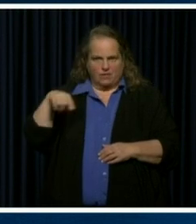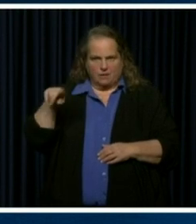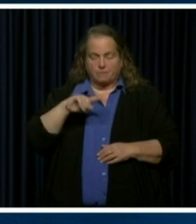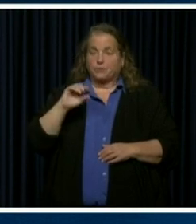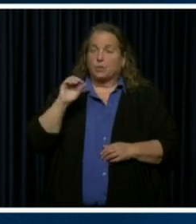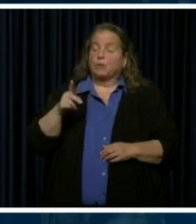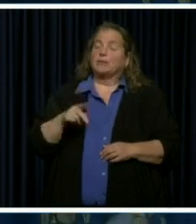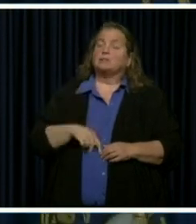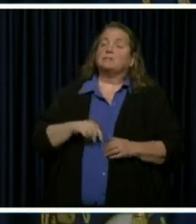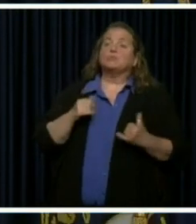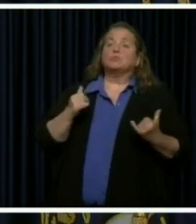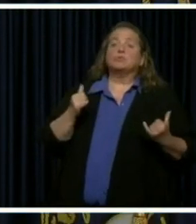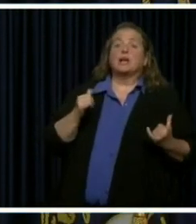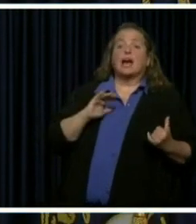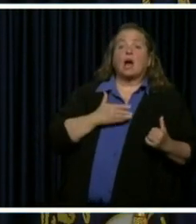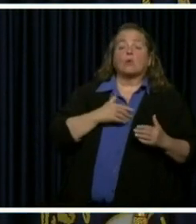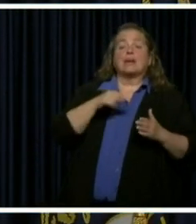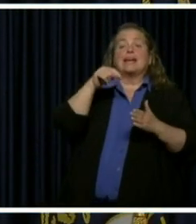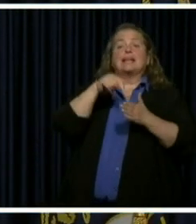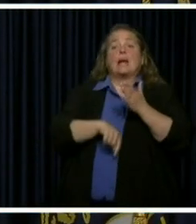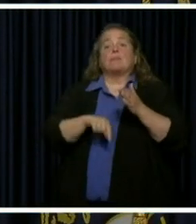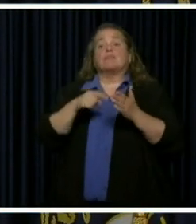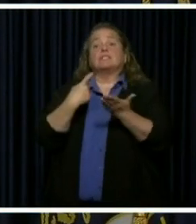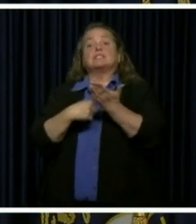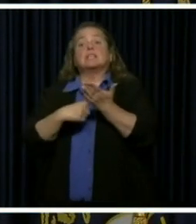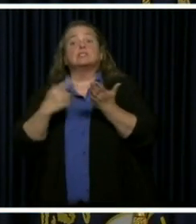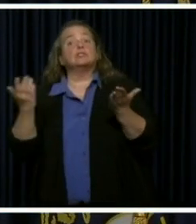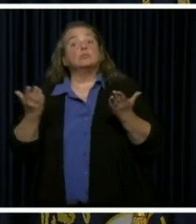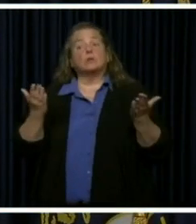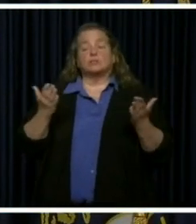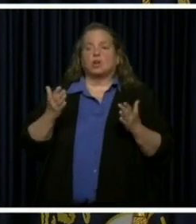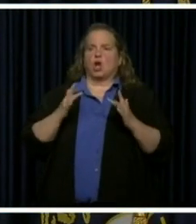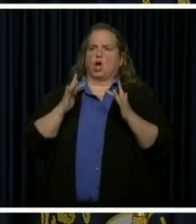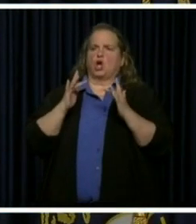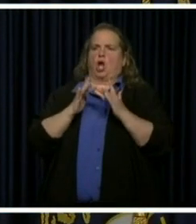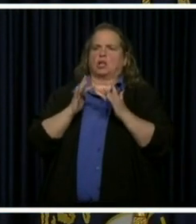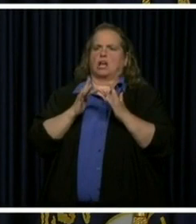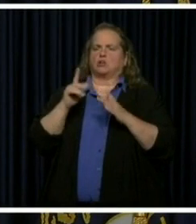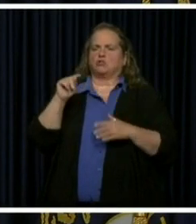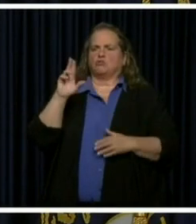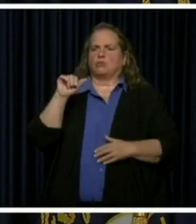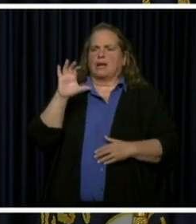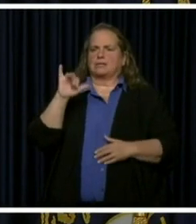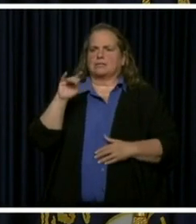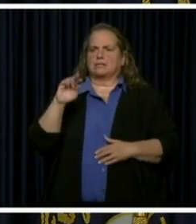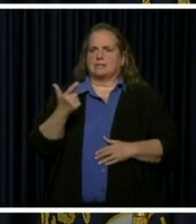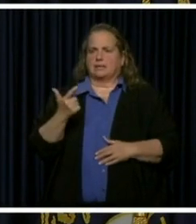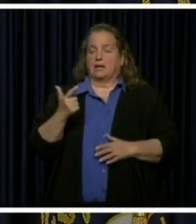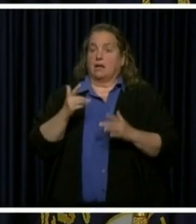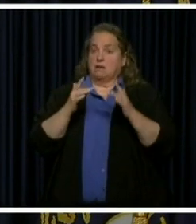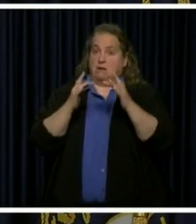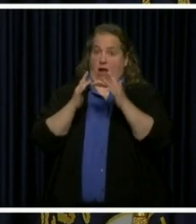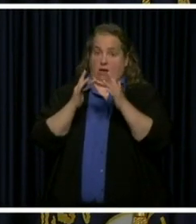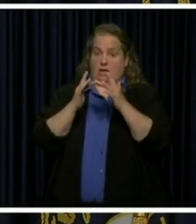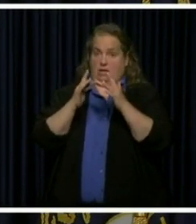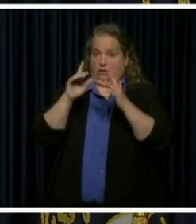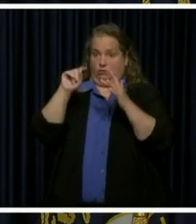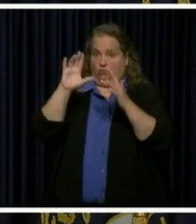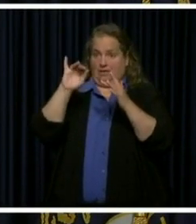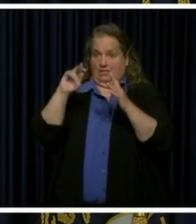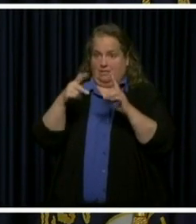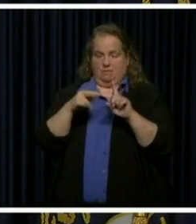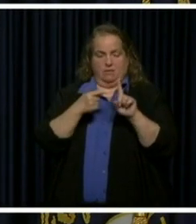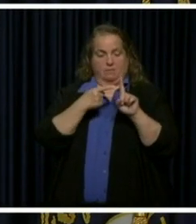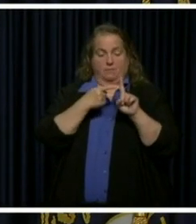right, today our in-depth discussion is going to be on contact tracing. Contact tracing, along with